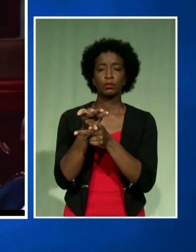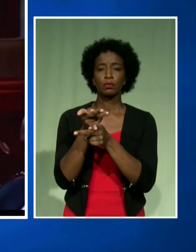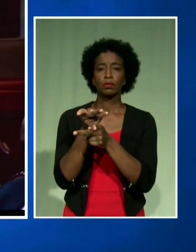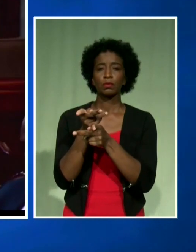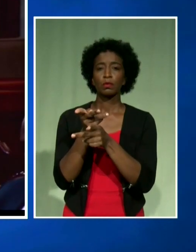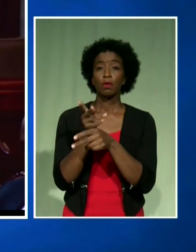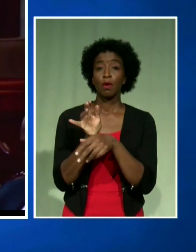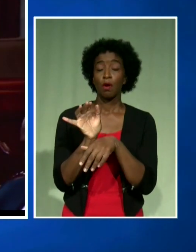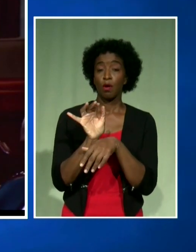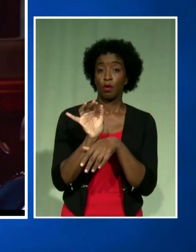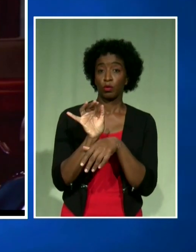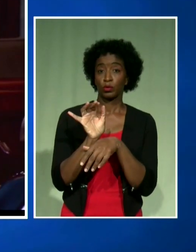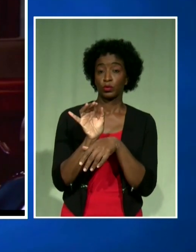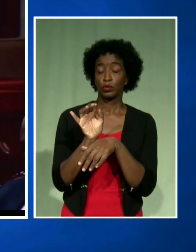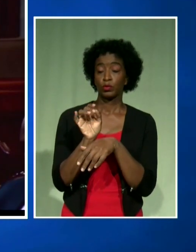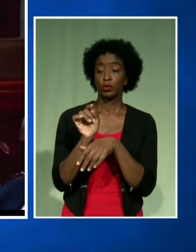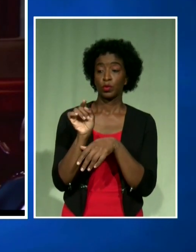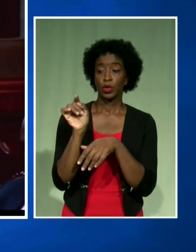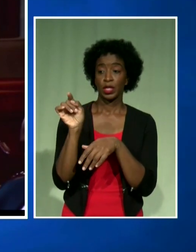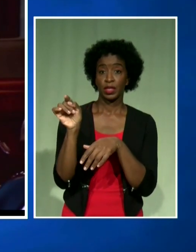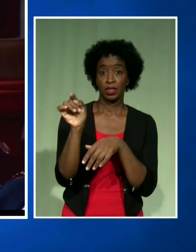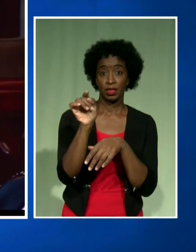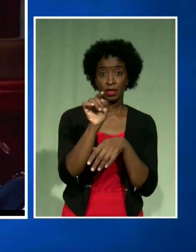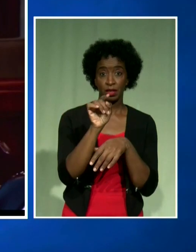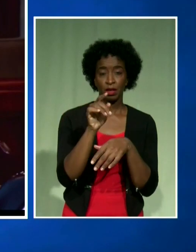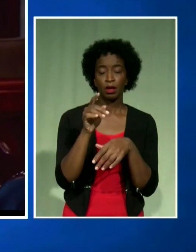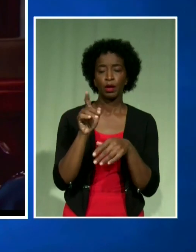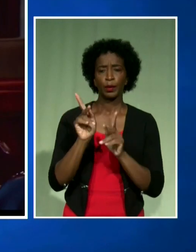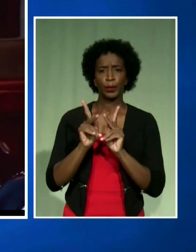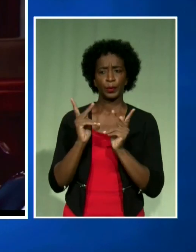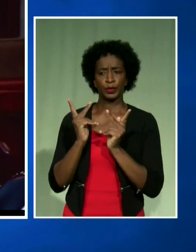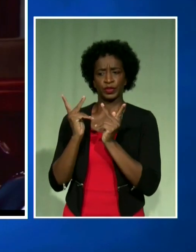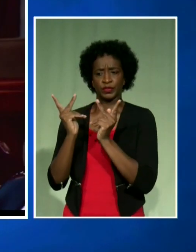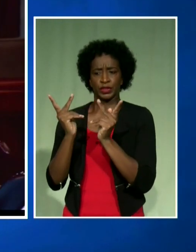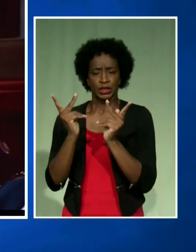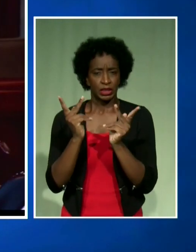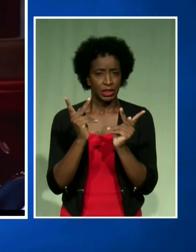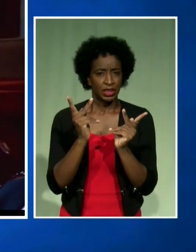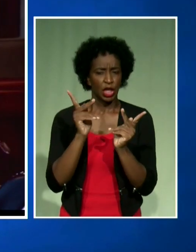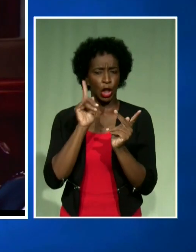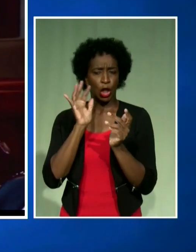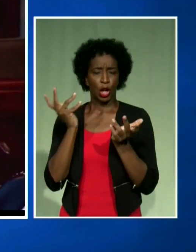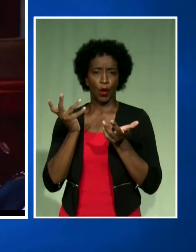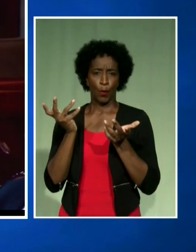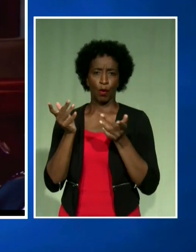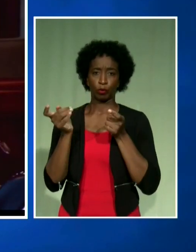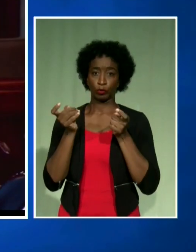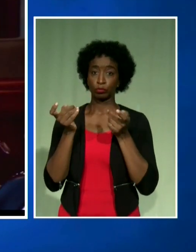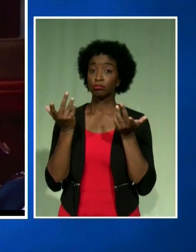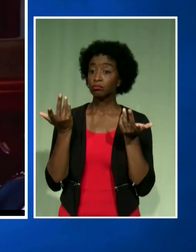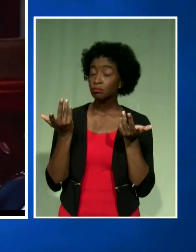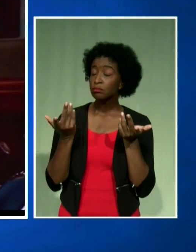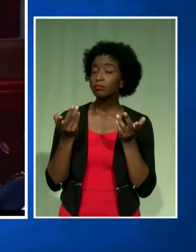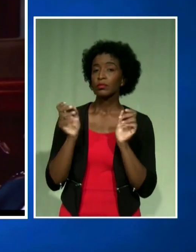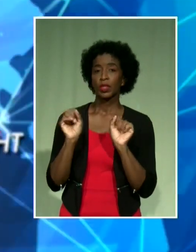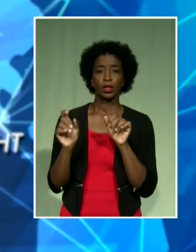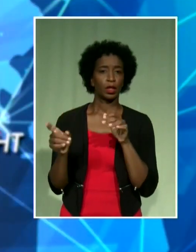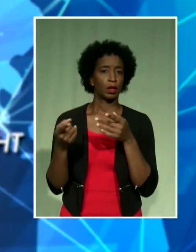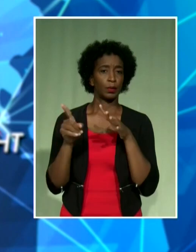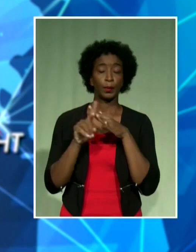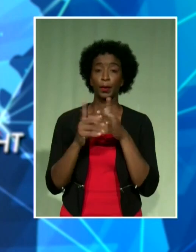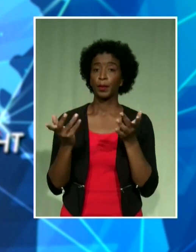the visitations to the healthcare institutions, Mr. Speaker, because oftentimes you have outbreaks in these institutions.